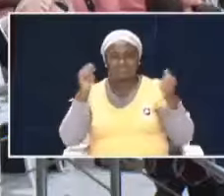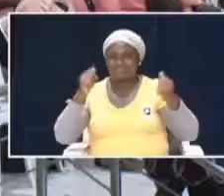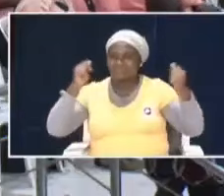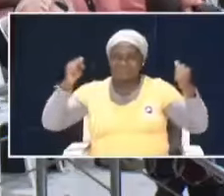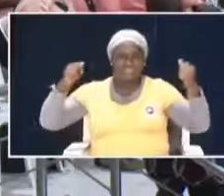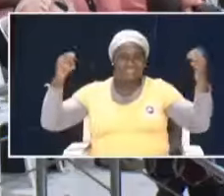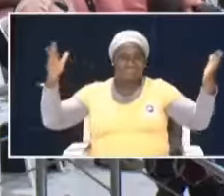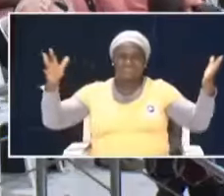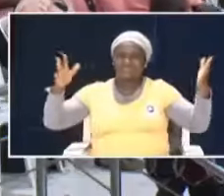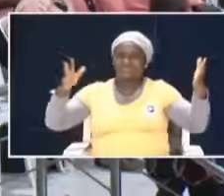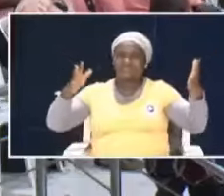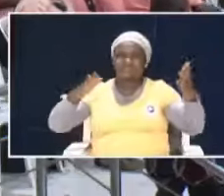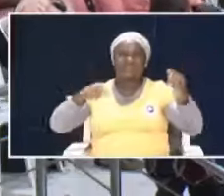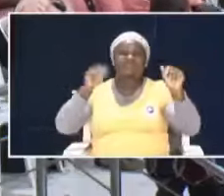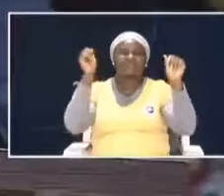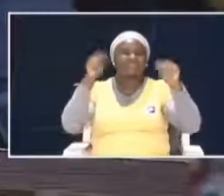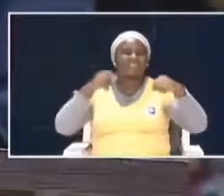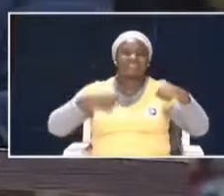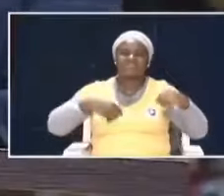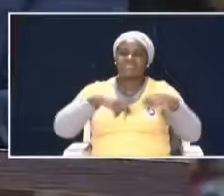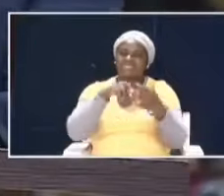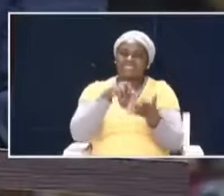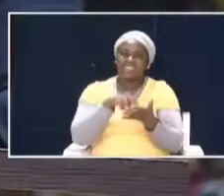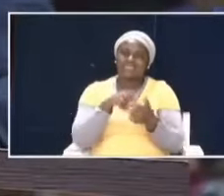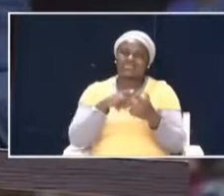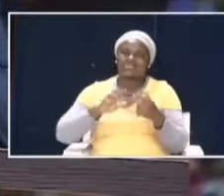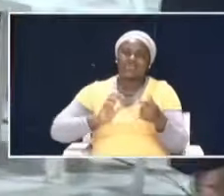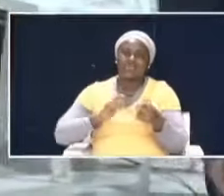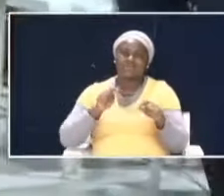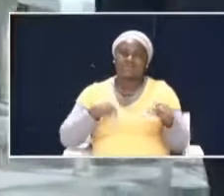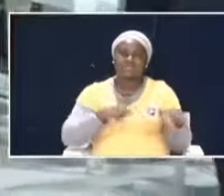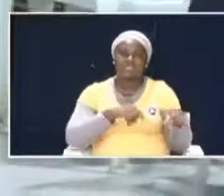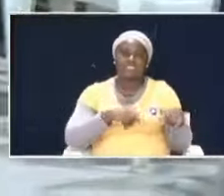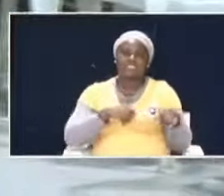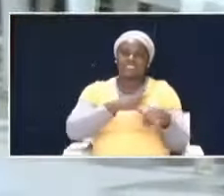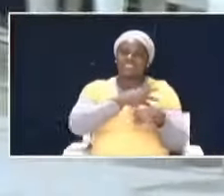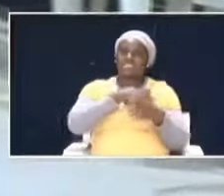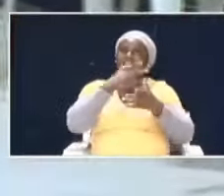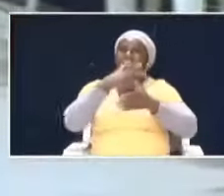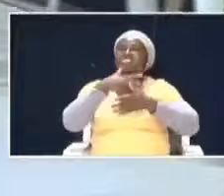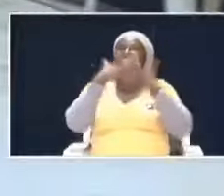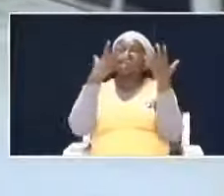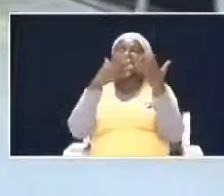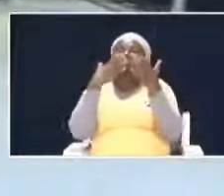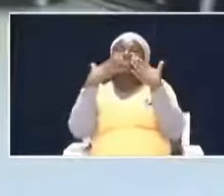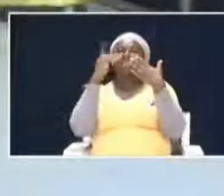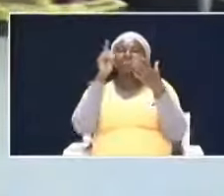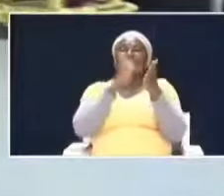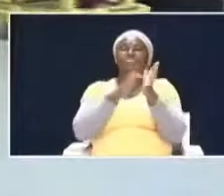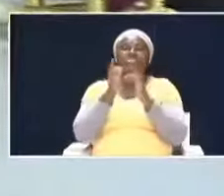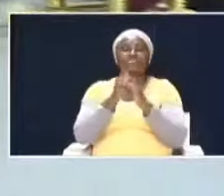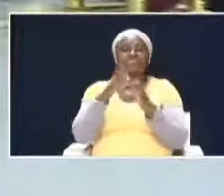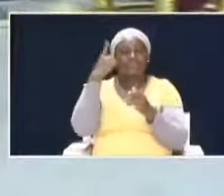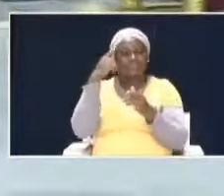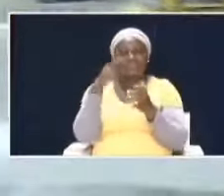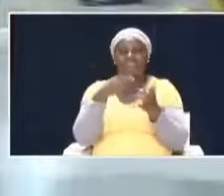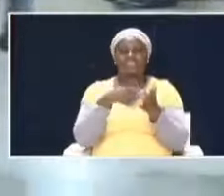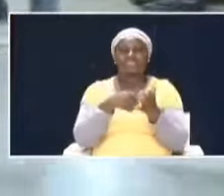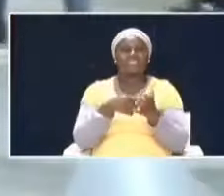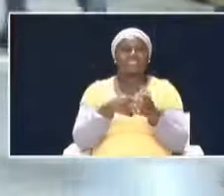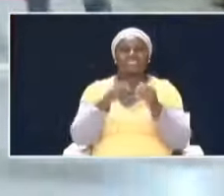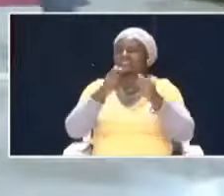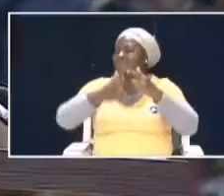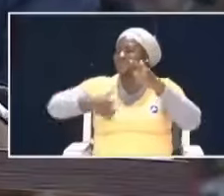Hallelujah. In a moment, can we just stand to our feet and chorus, thank you, Jesus, for these